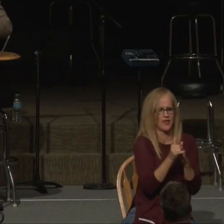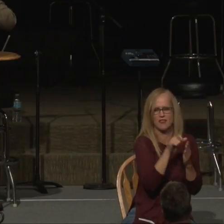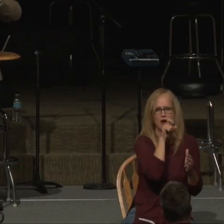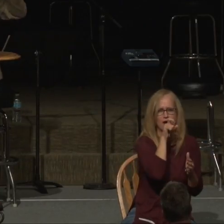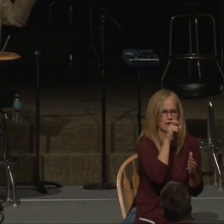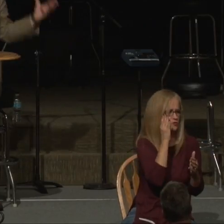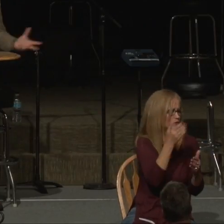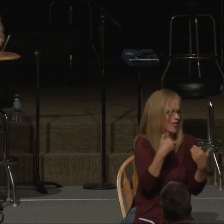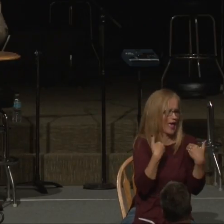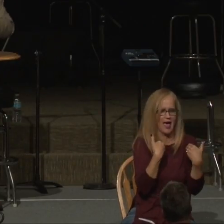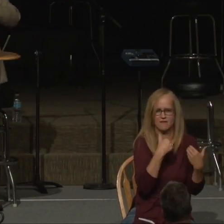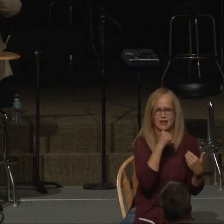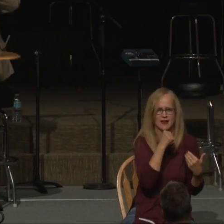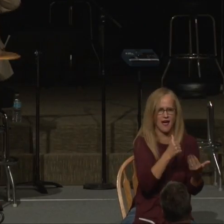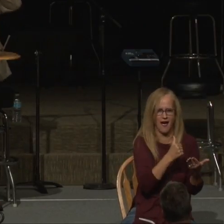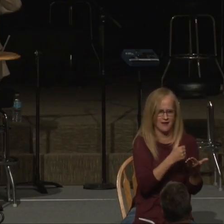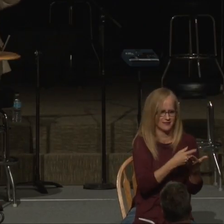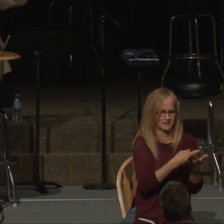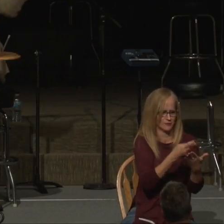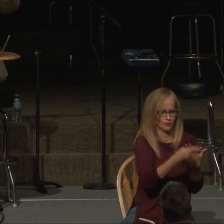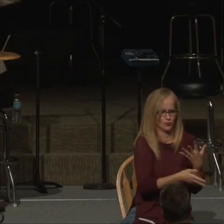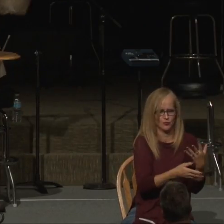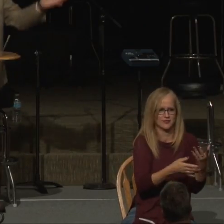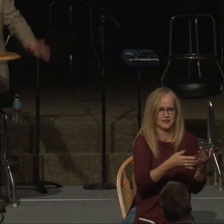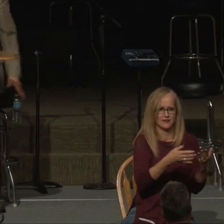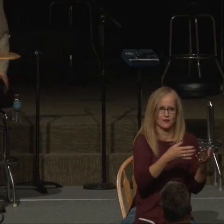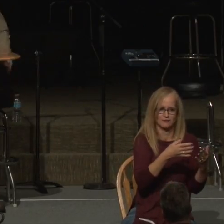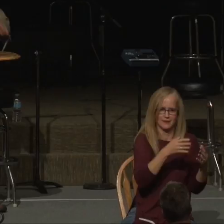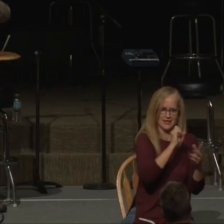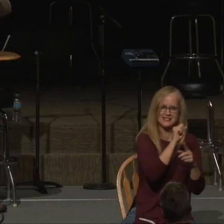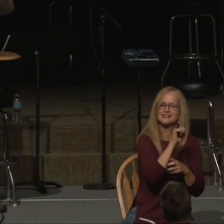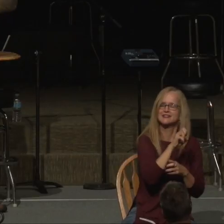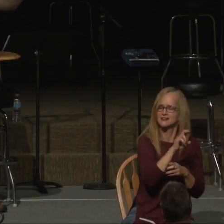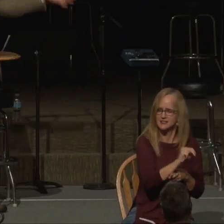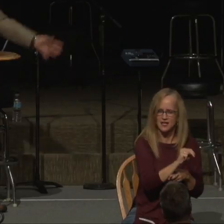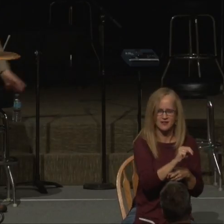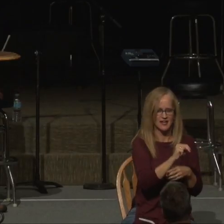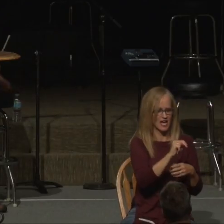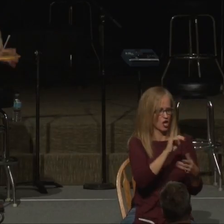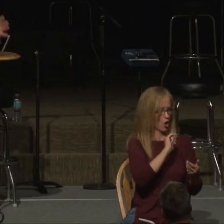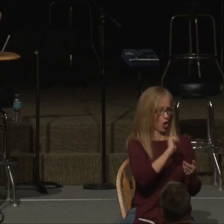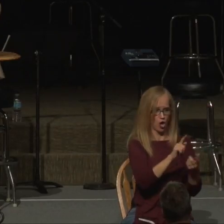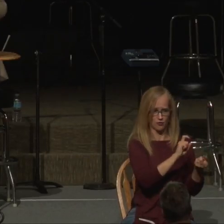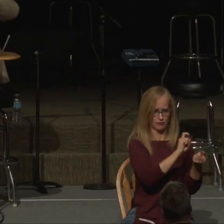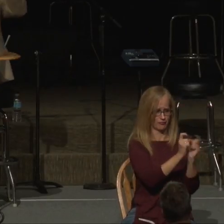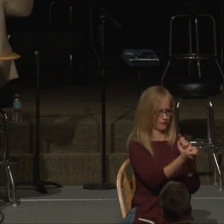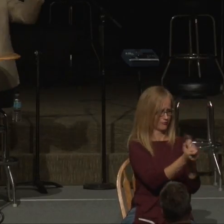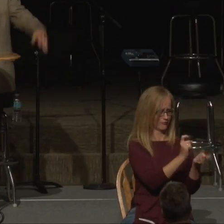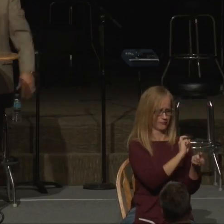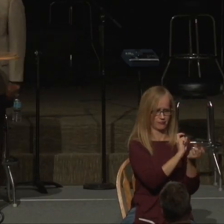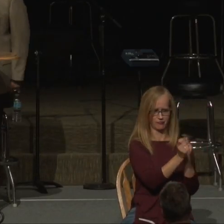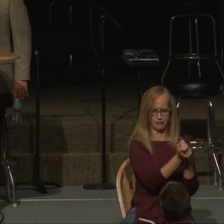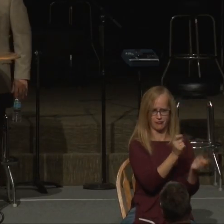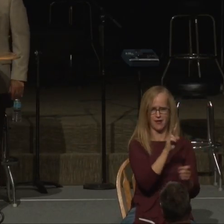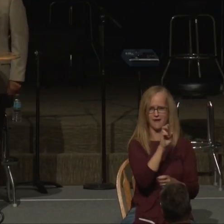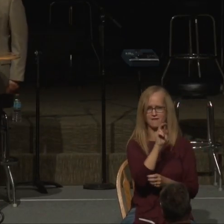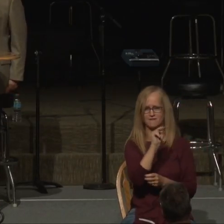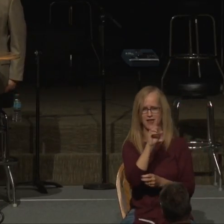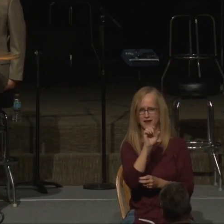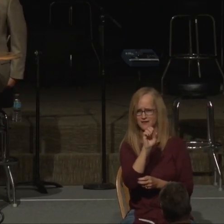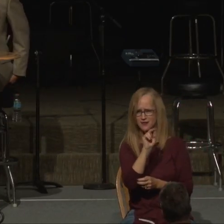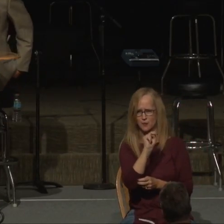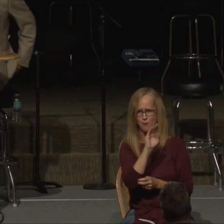Hawkeyes will have an undefeated season, that it all hinges on all that stuff, including Vanderberg and his injury and whatever,